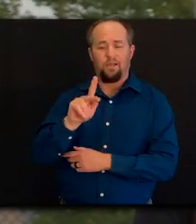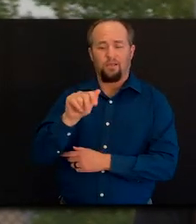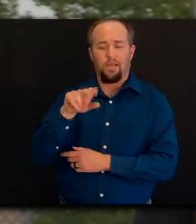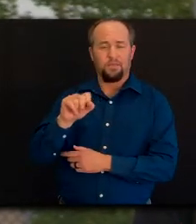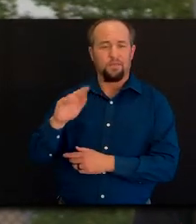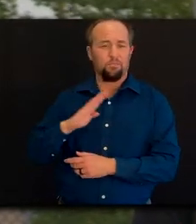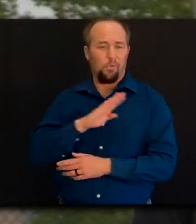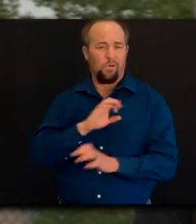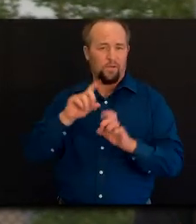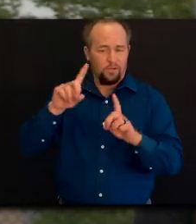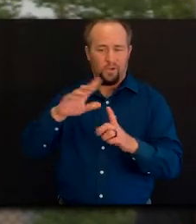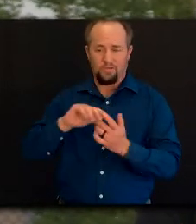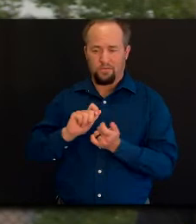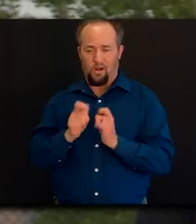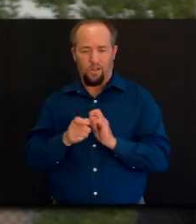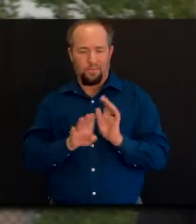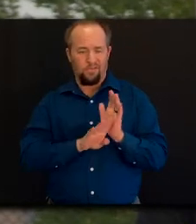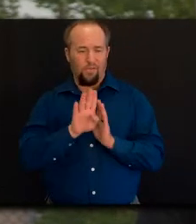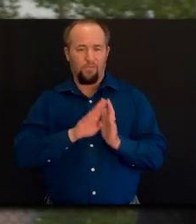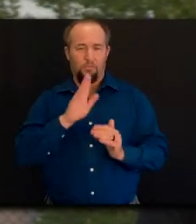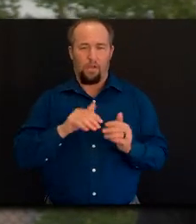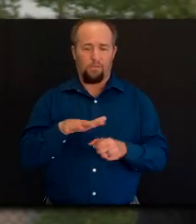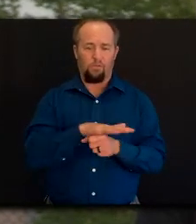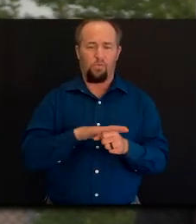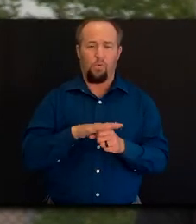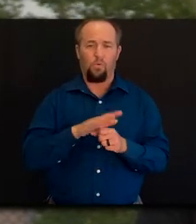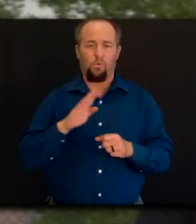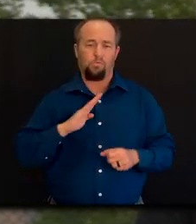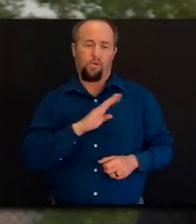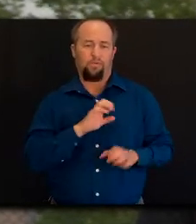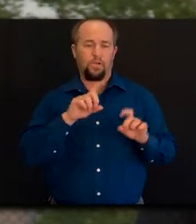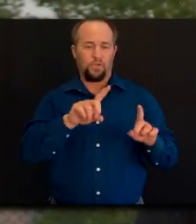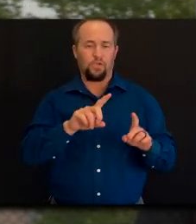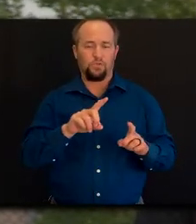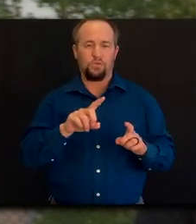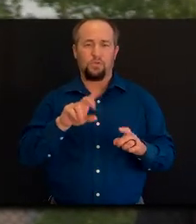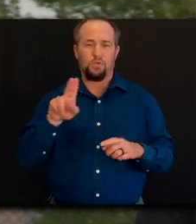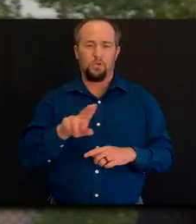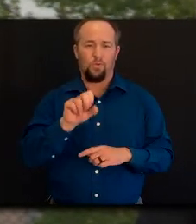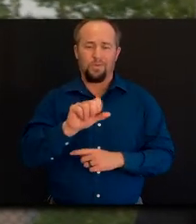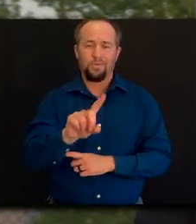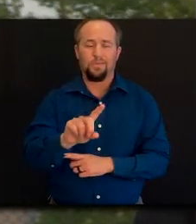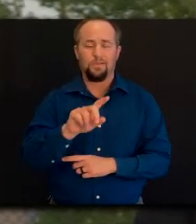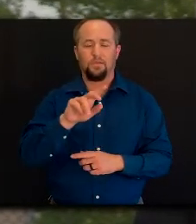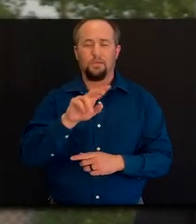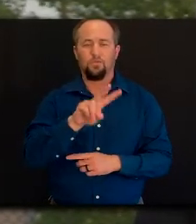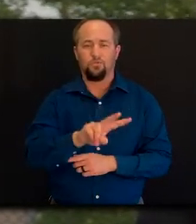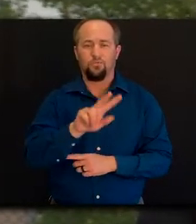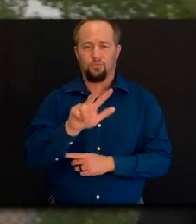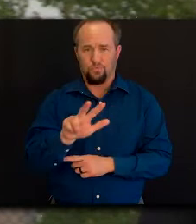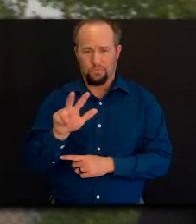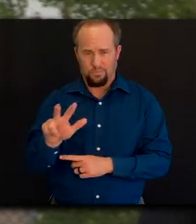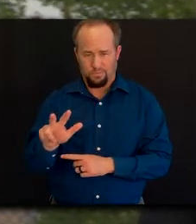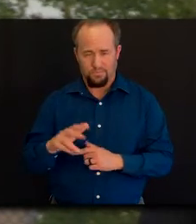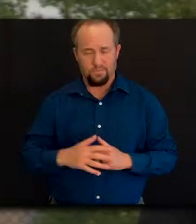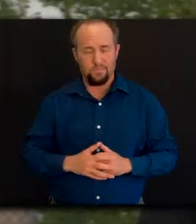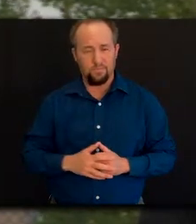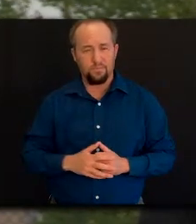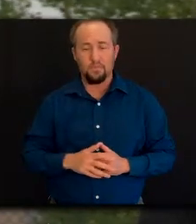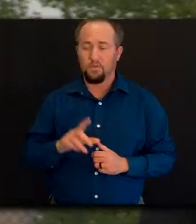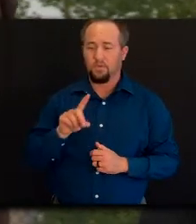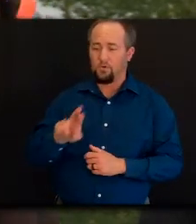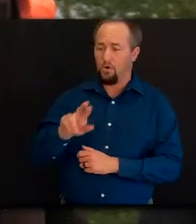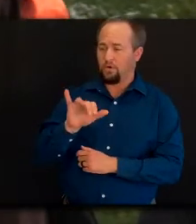Education and augmented and developed by the local Board of Education, Unified School District number 233. Dr.